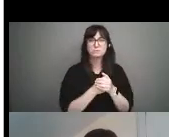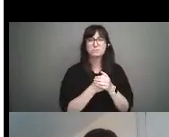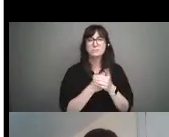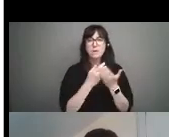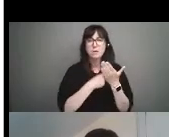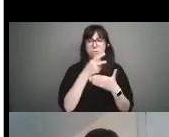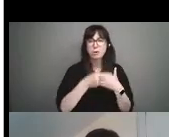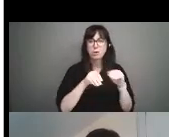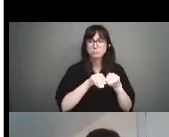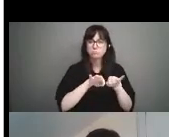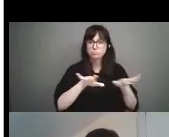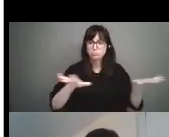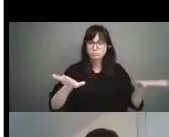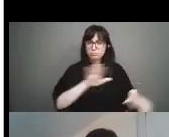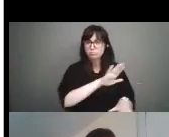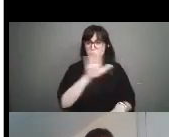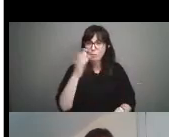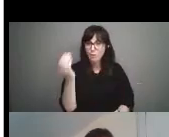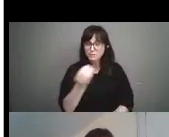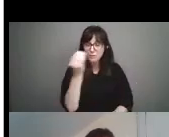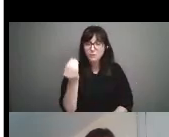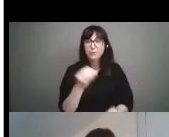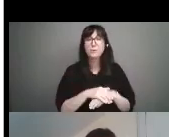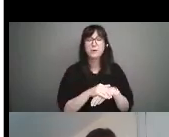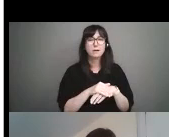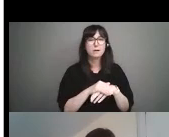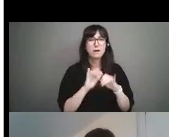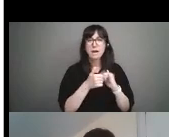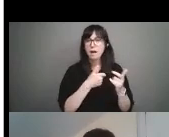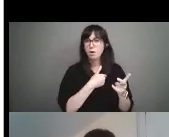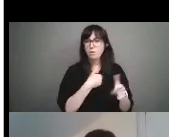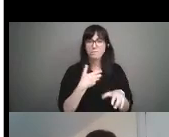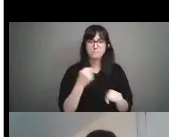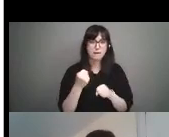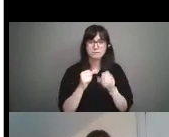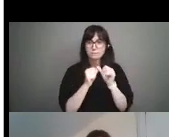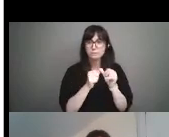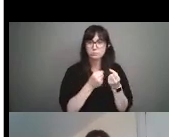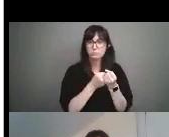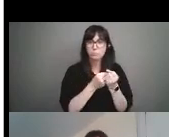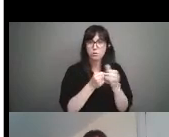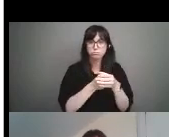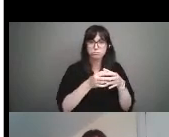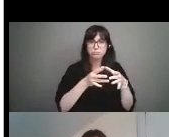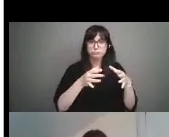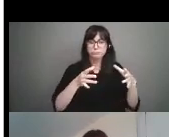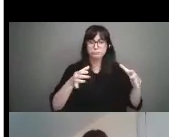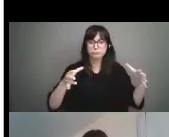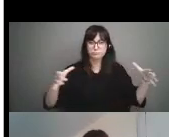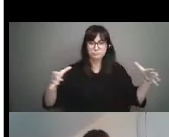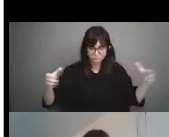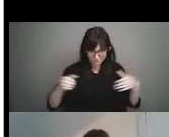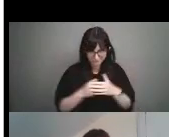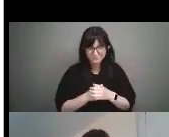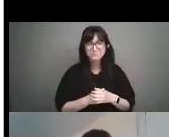spread across the province and how we've kind of rapidly continued this expansion during this challenging time